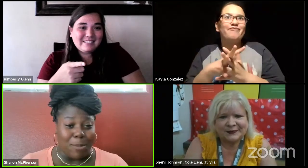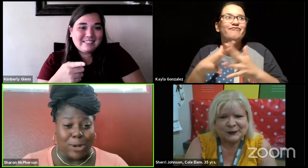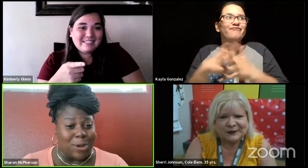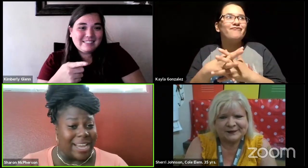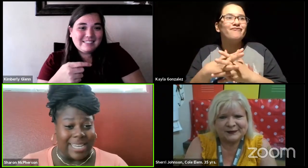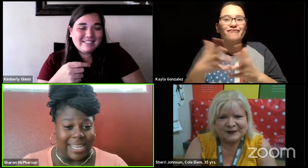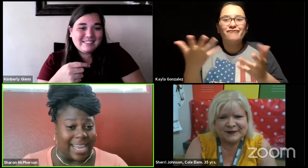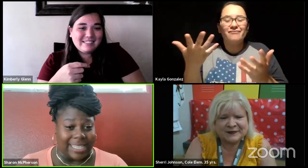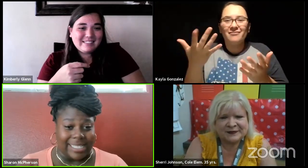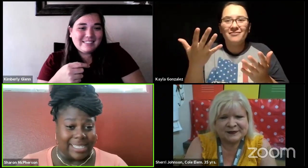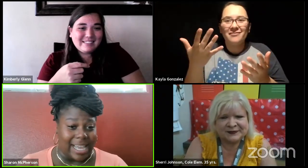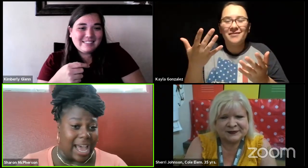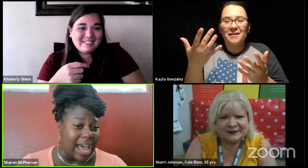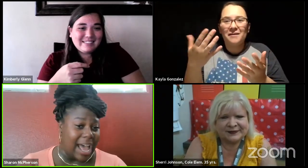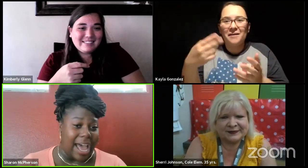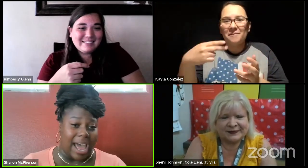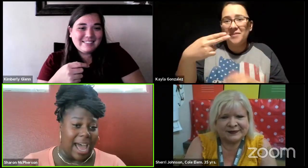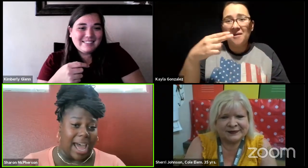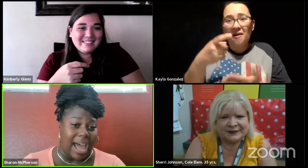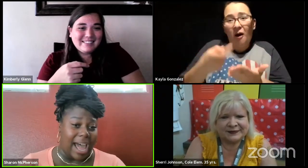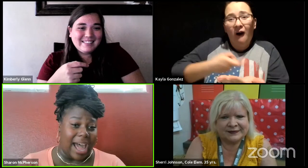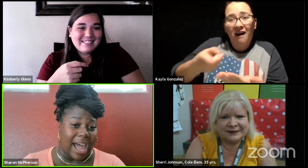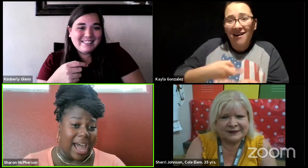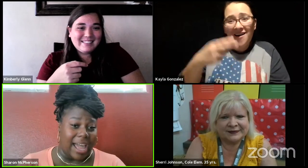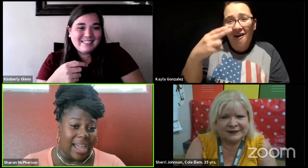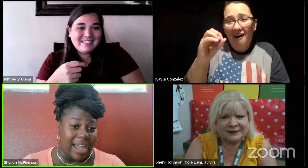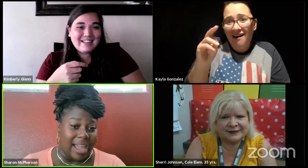I don't know. I'm going to go ahead and take a guess.